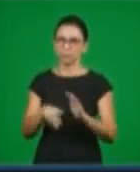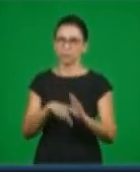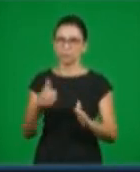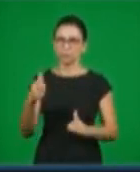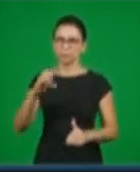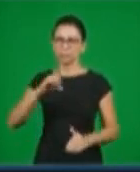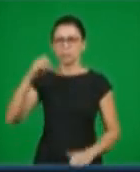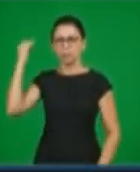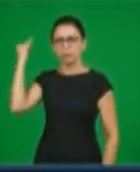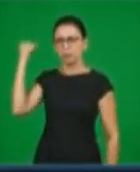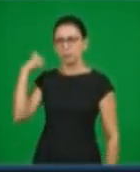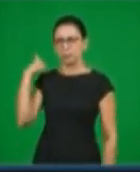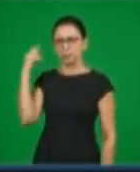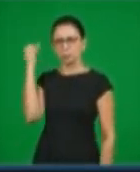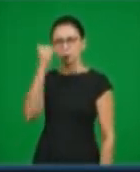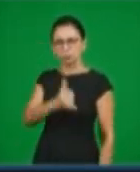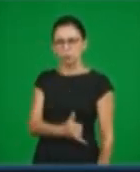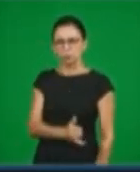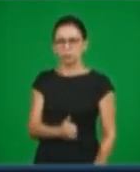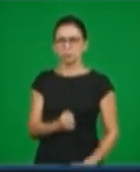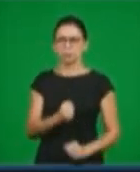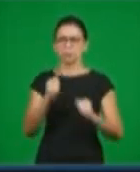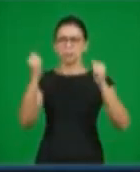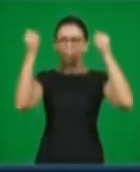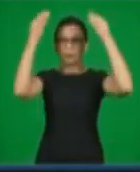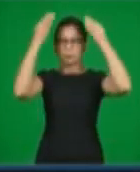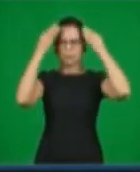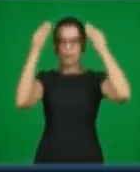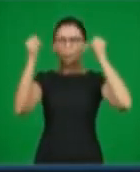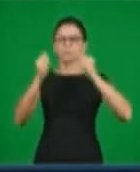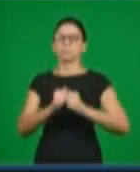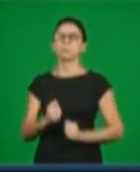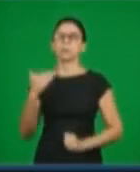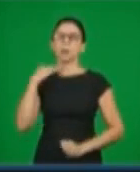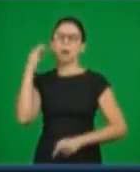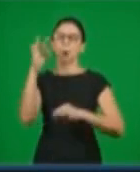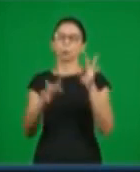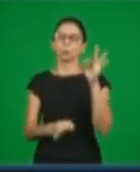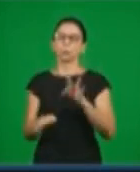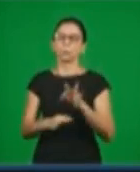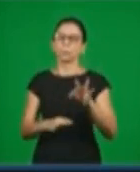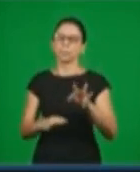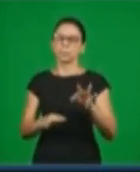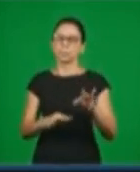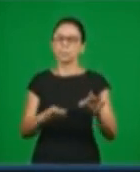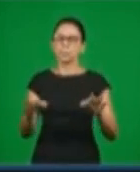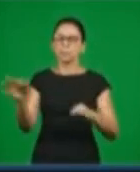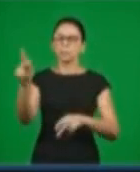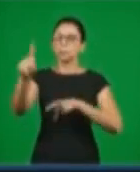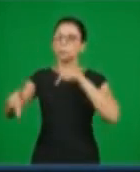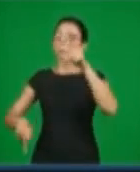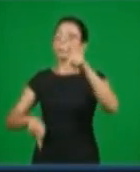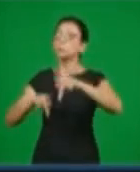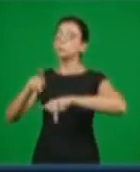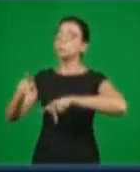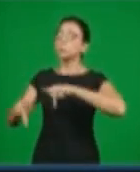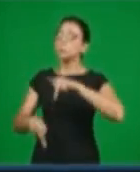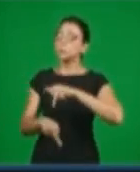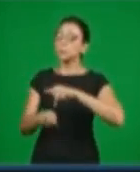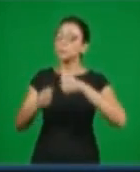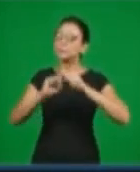said to the nobles, the rulers, and the rest of the people, the work is great